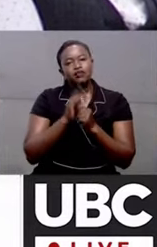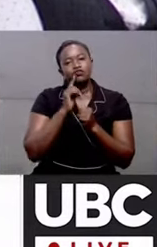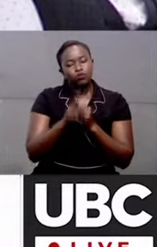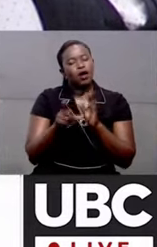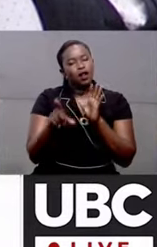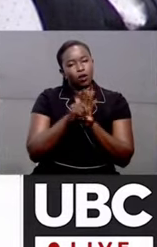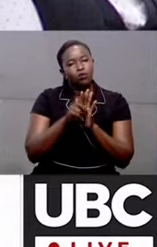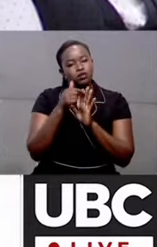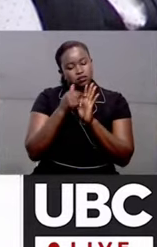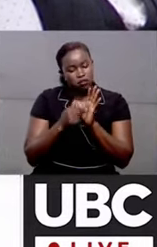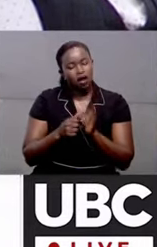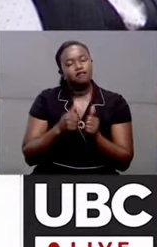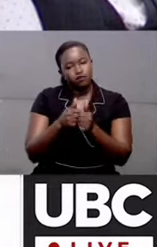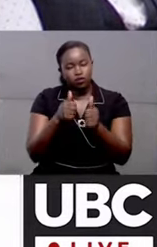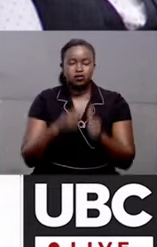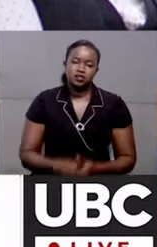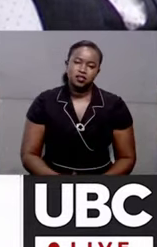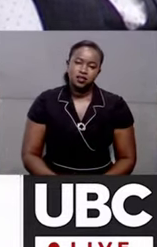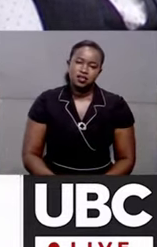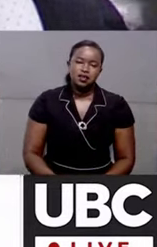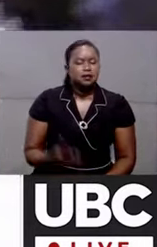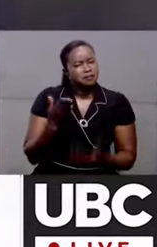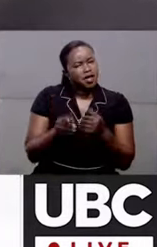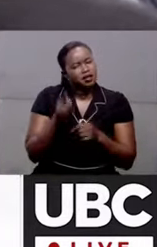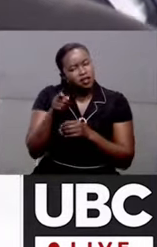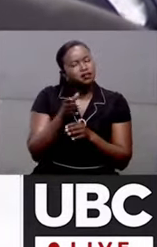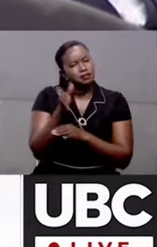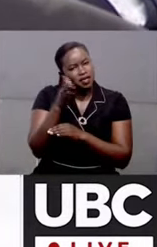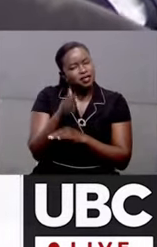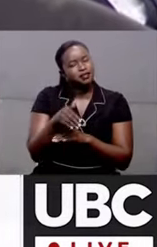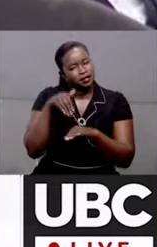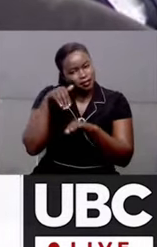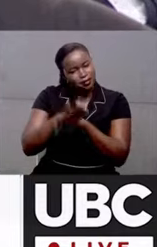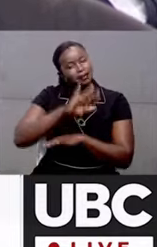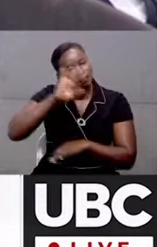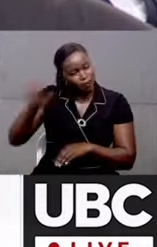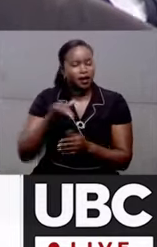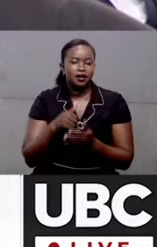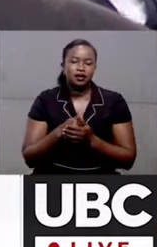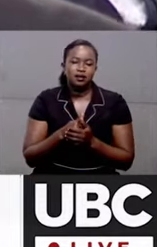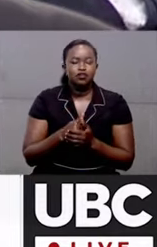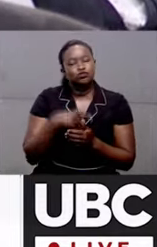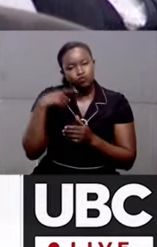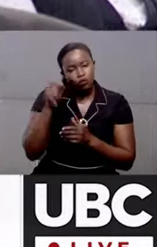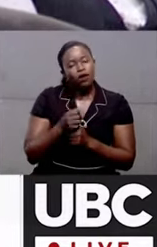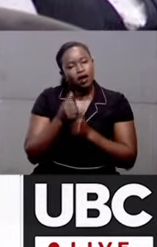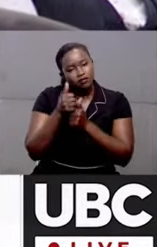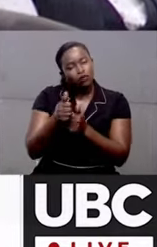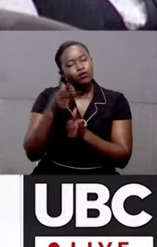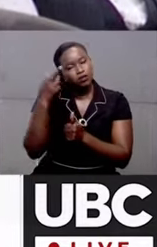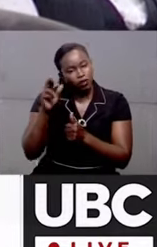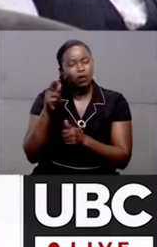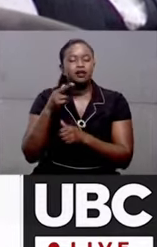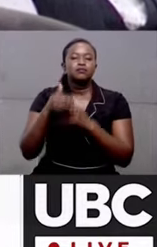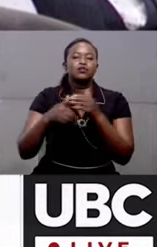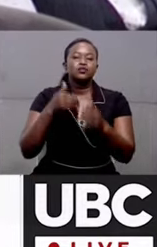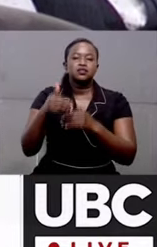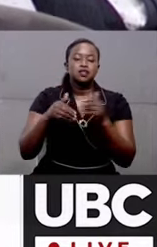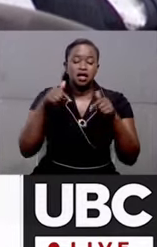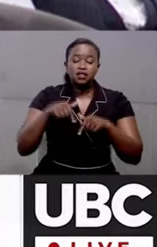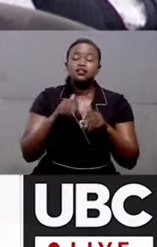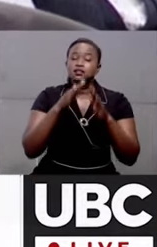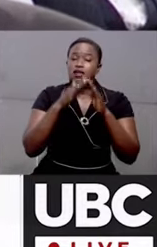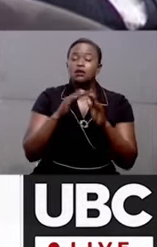actually followed. So may this minister then be sent back to go and follow the correct procedure. This house will